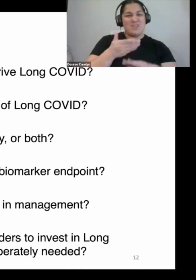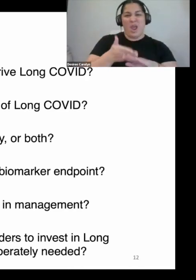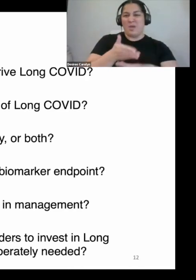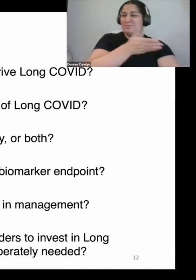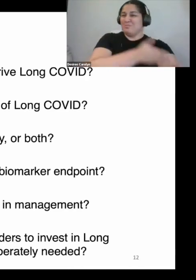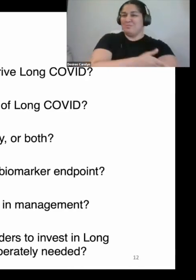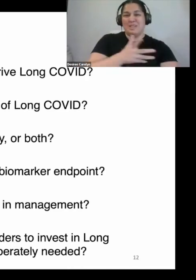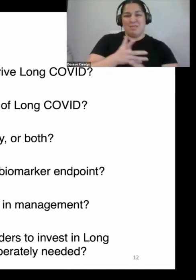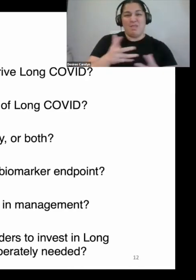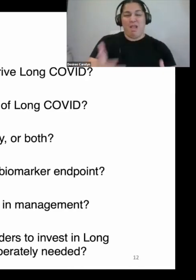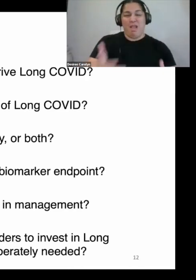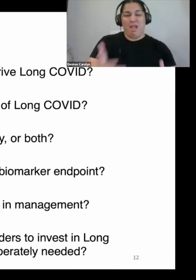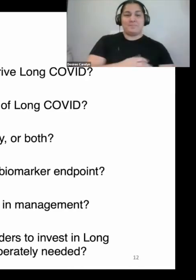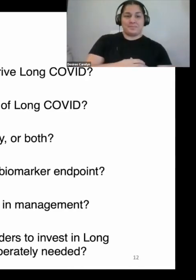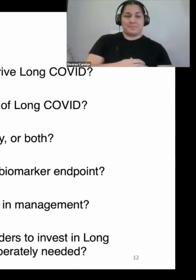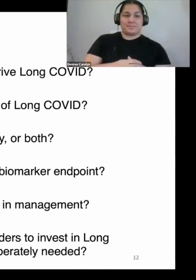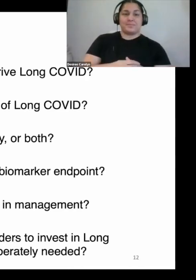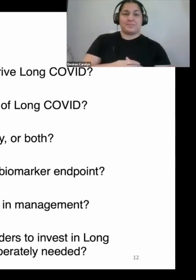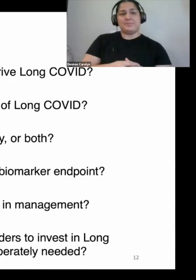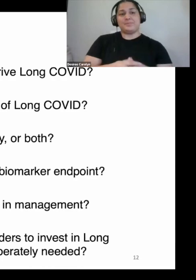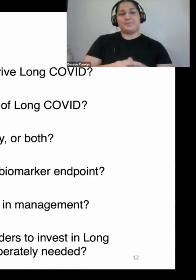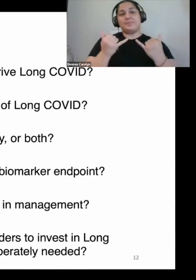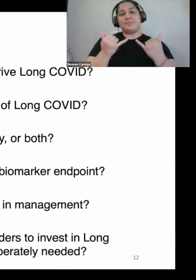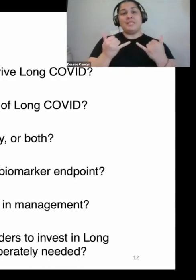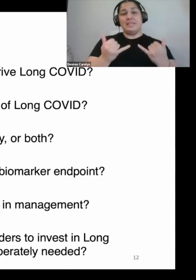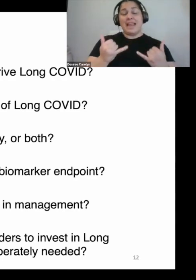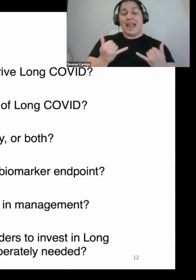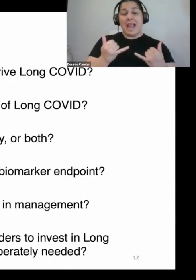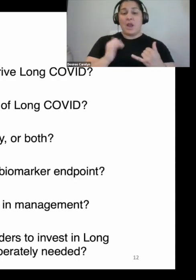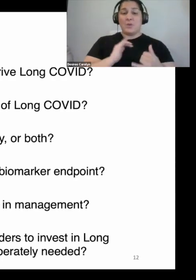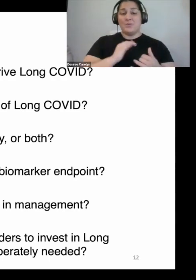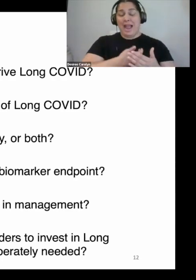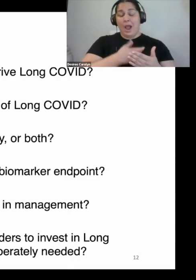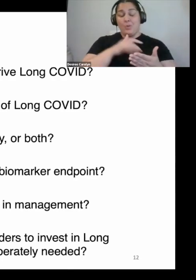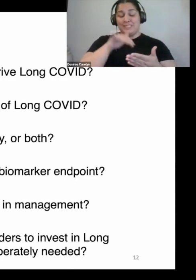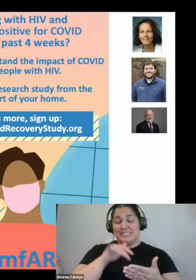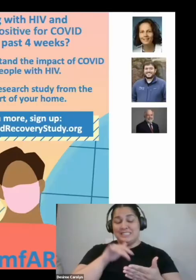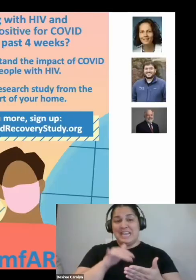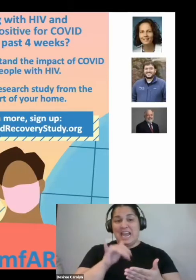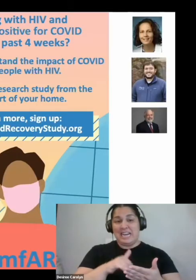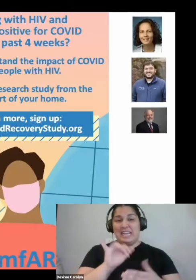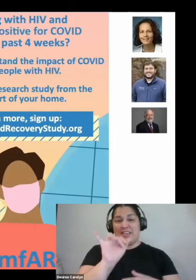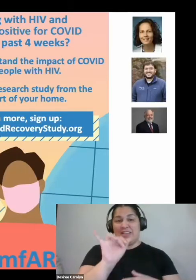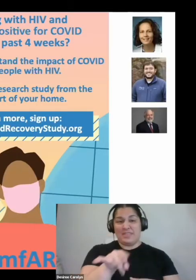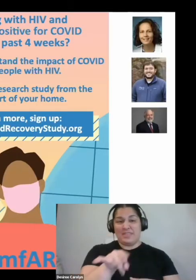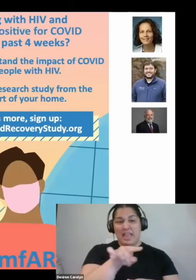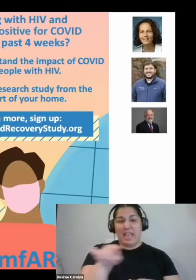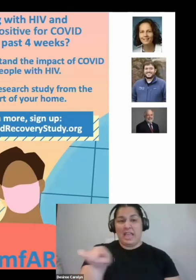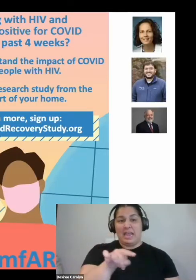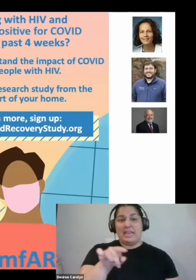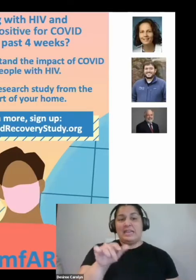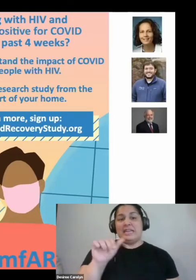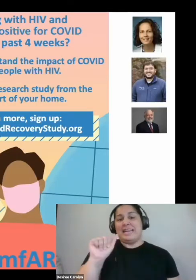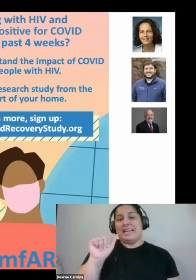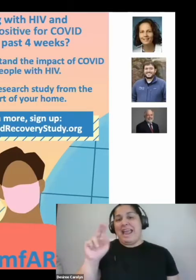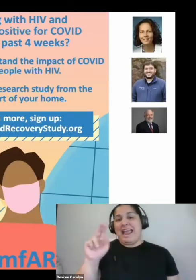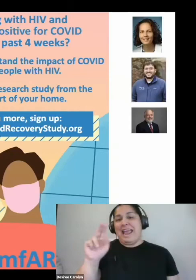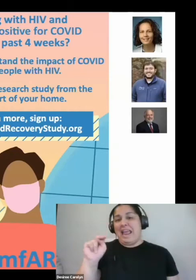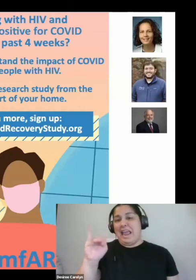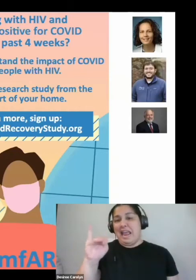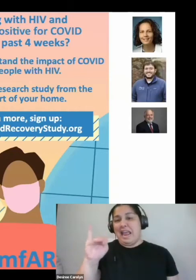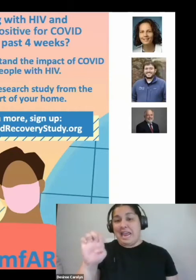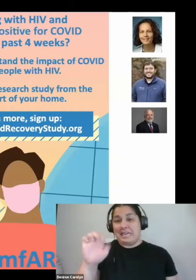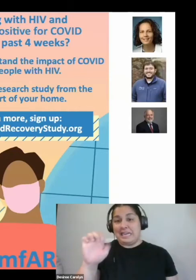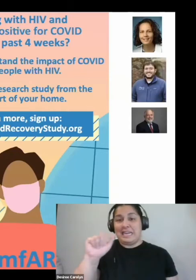Just to give a plug to the study that was mentioned before, Annie Antar, who's investigator at